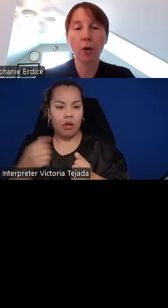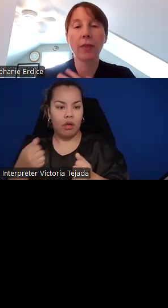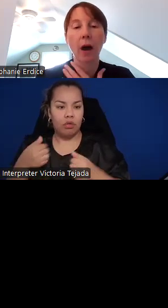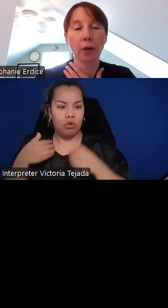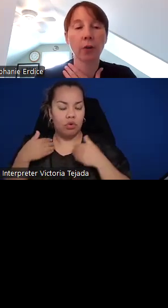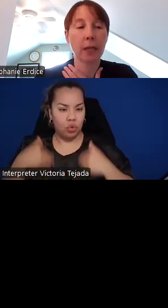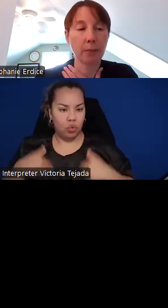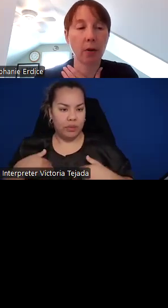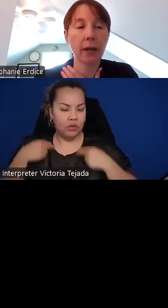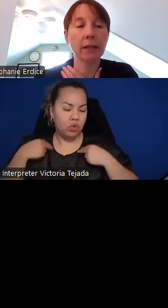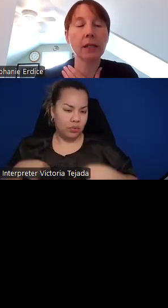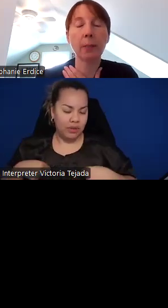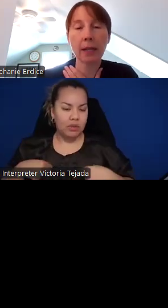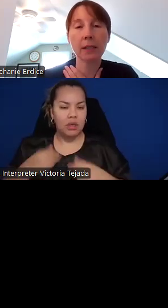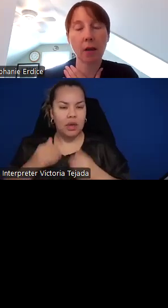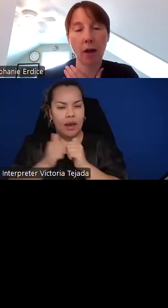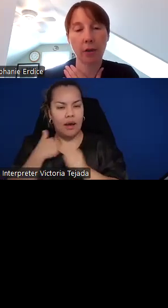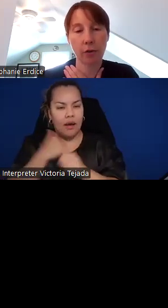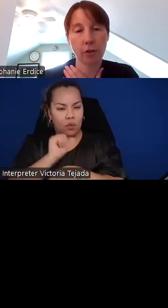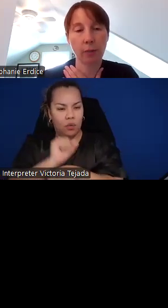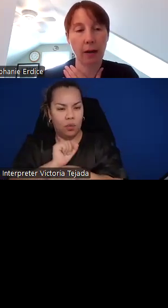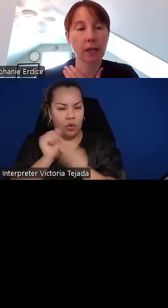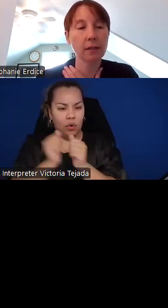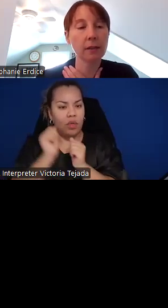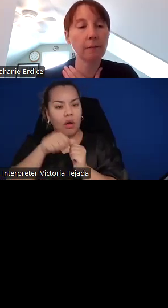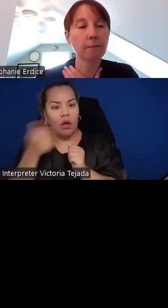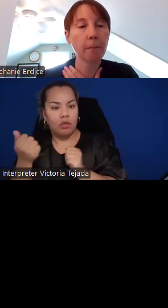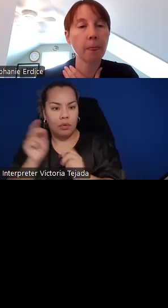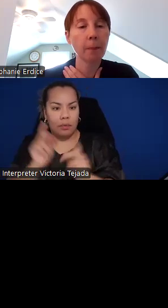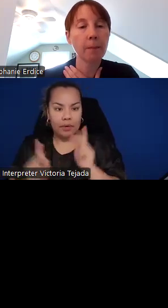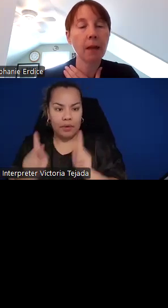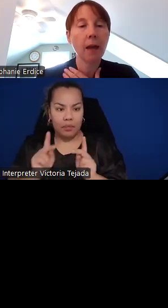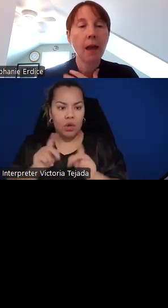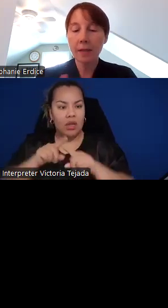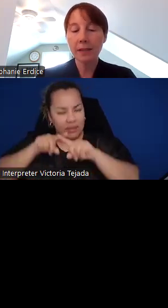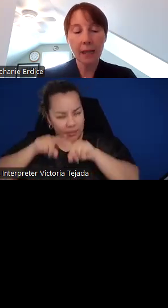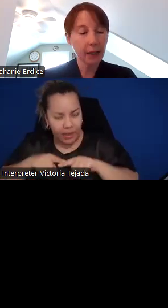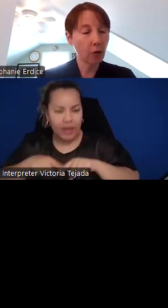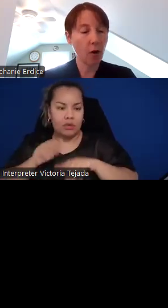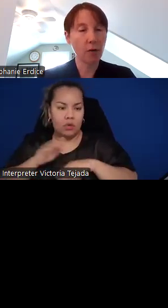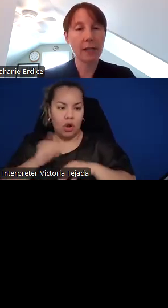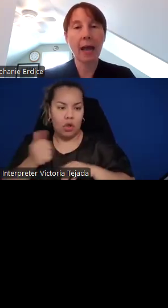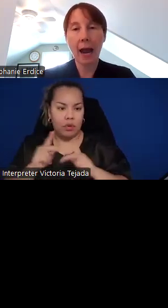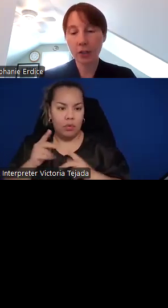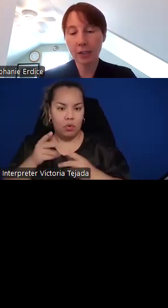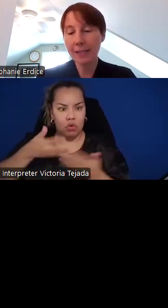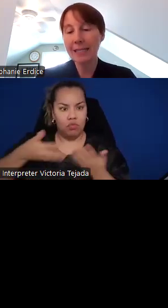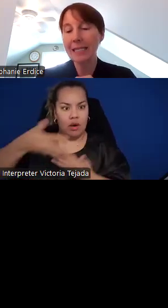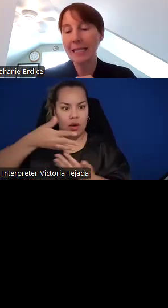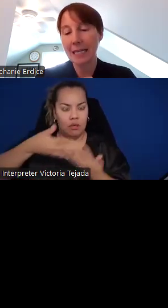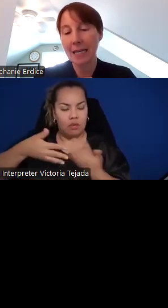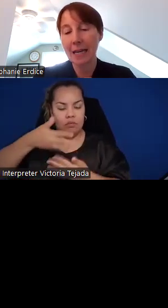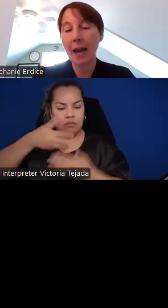how we work with other people. It's dependent on those around us. And the second quote is